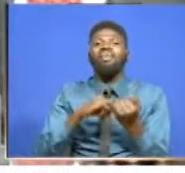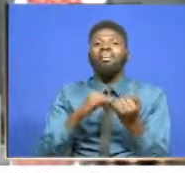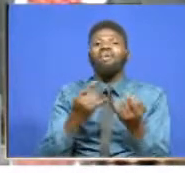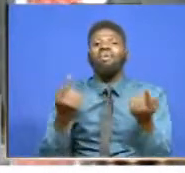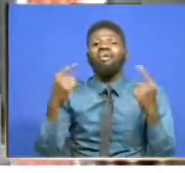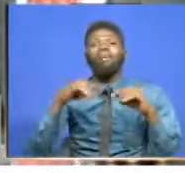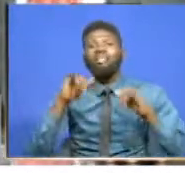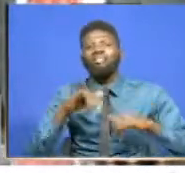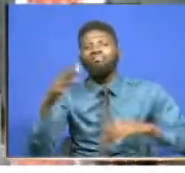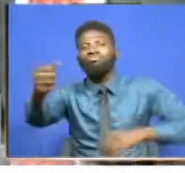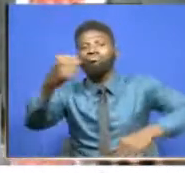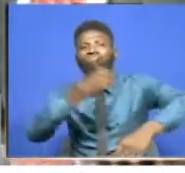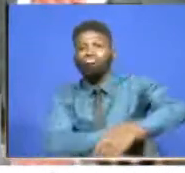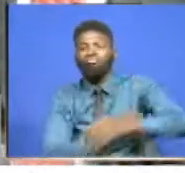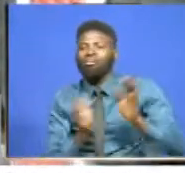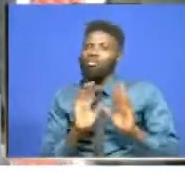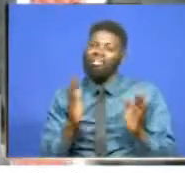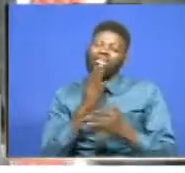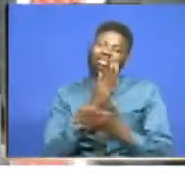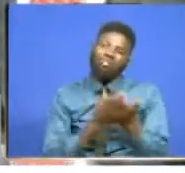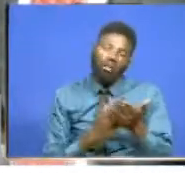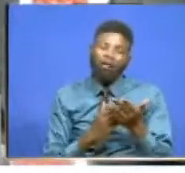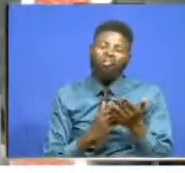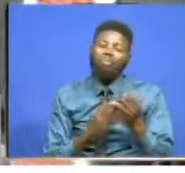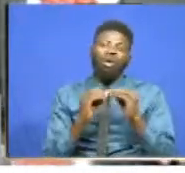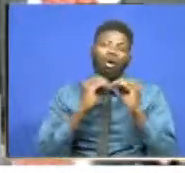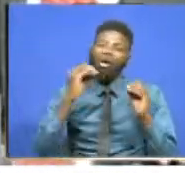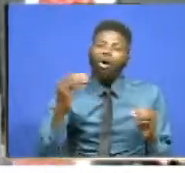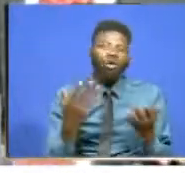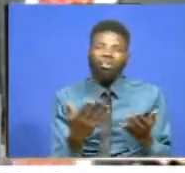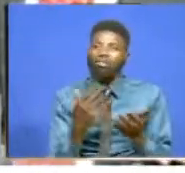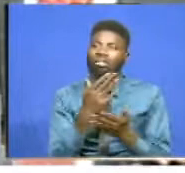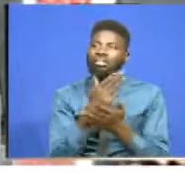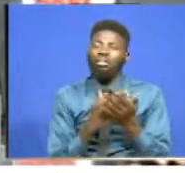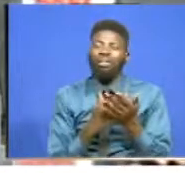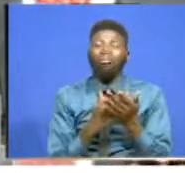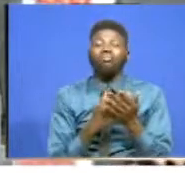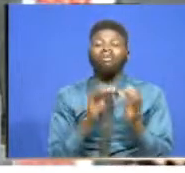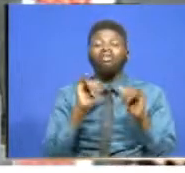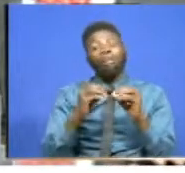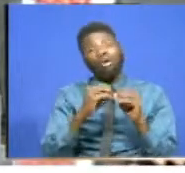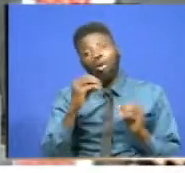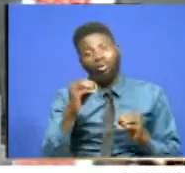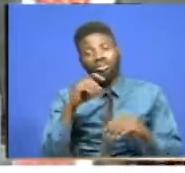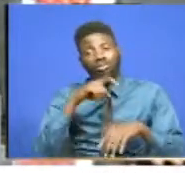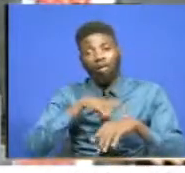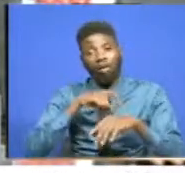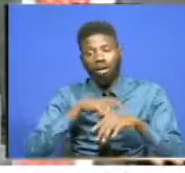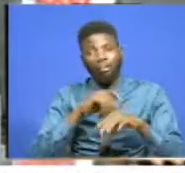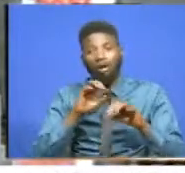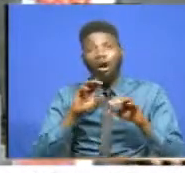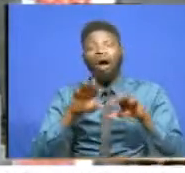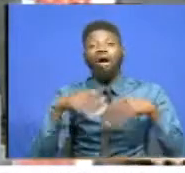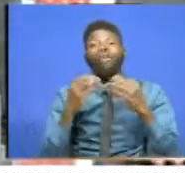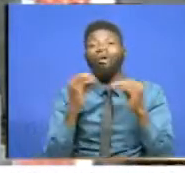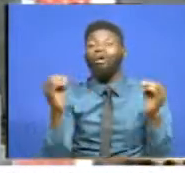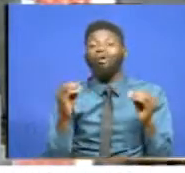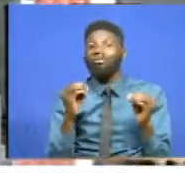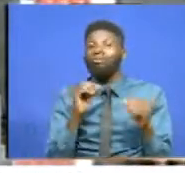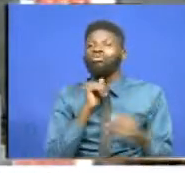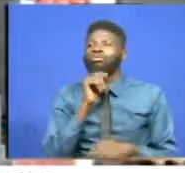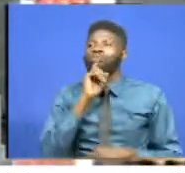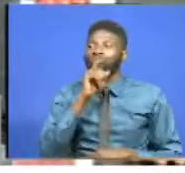It was not a come we stay. Some of them actually stay for long because the staying period is not defined. What happened? There was